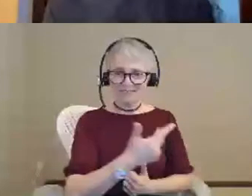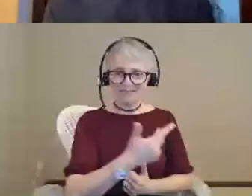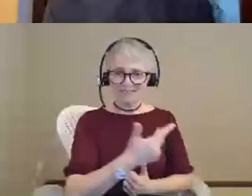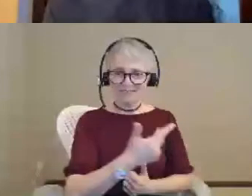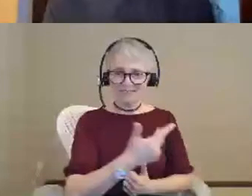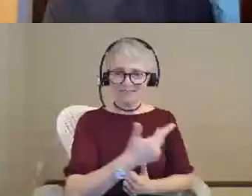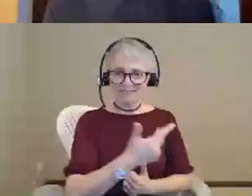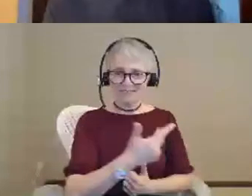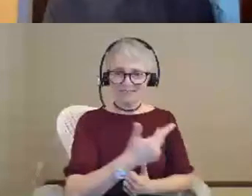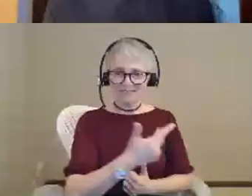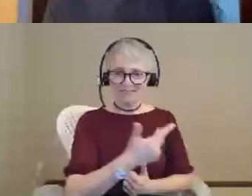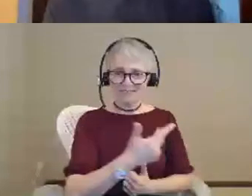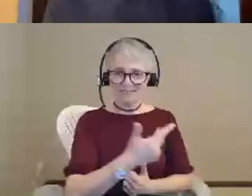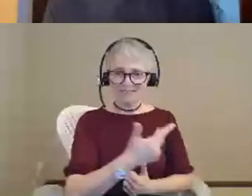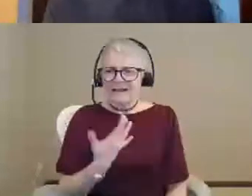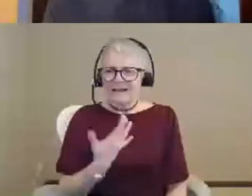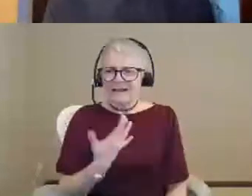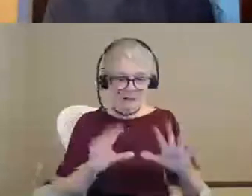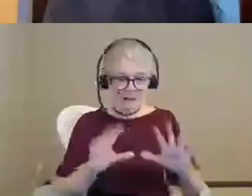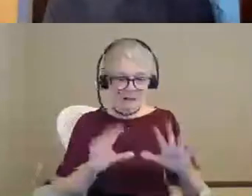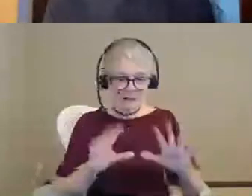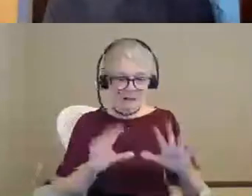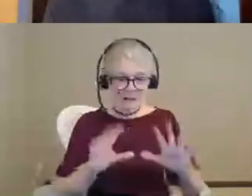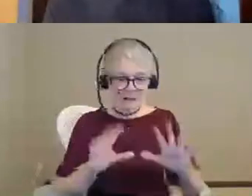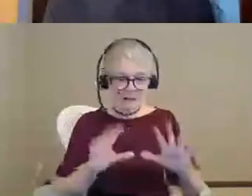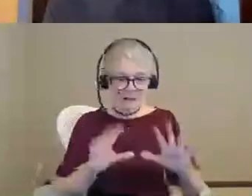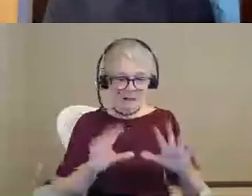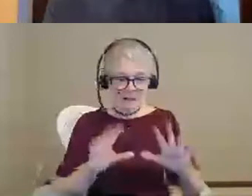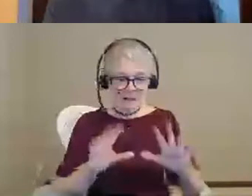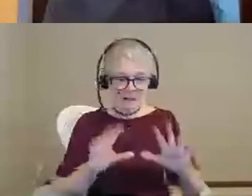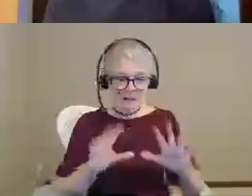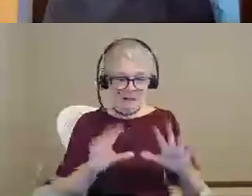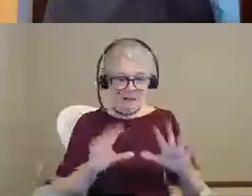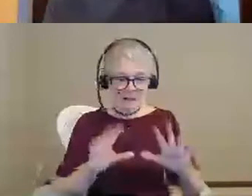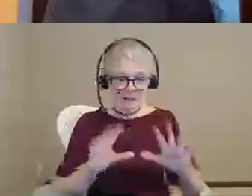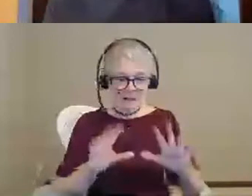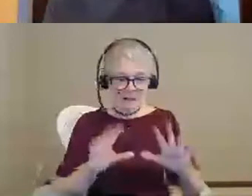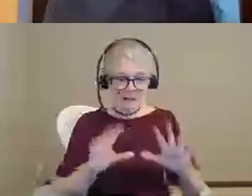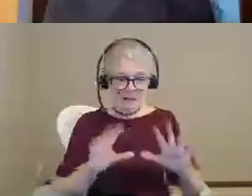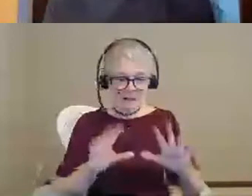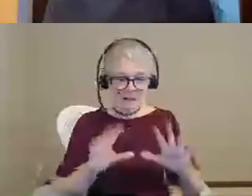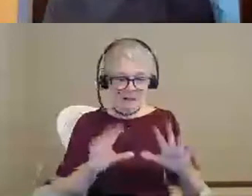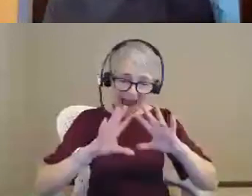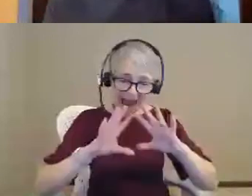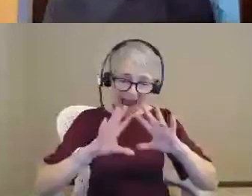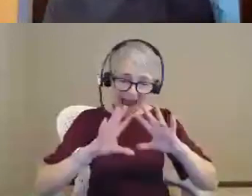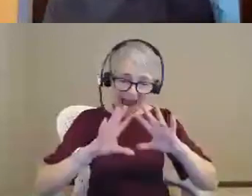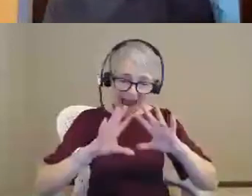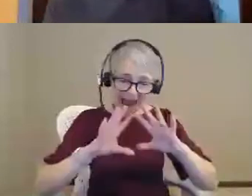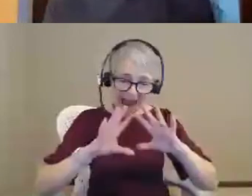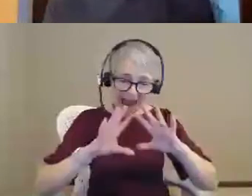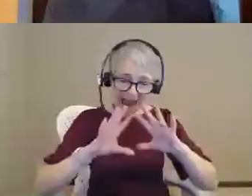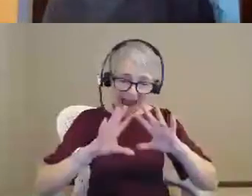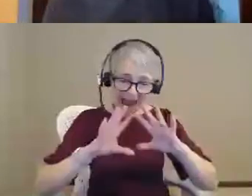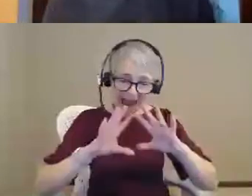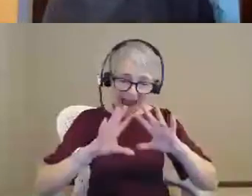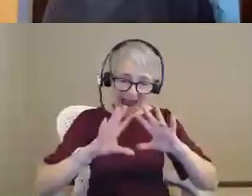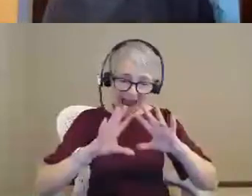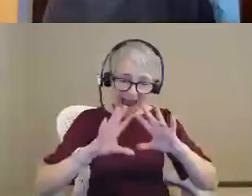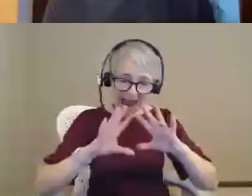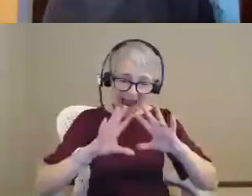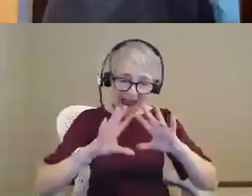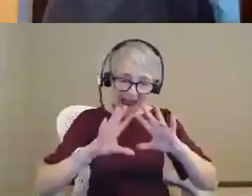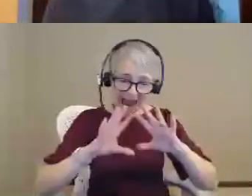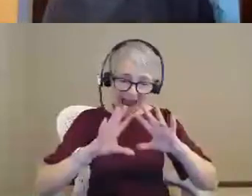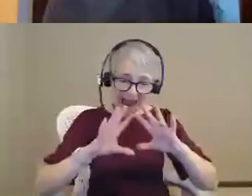open up everything. It's great that, you know, you're sharing your knowledge. I know that both Paul and Sam have put out a lot